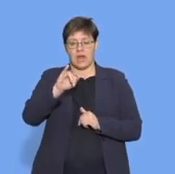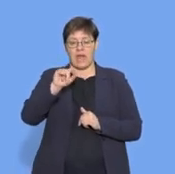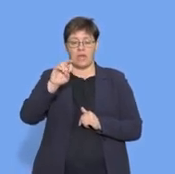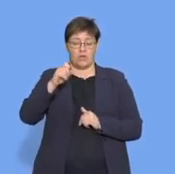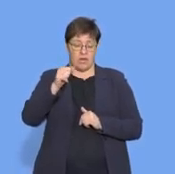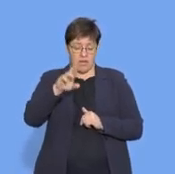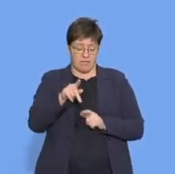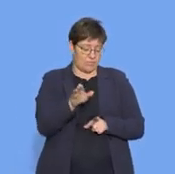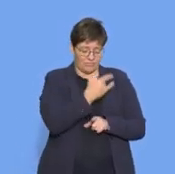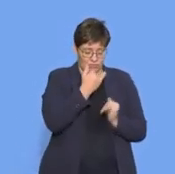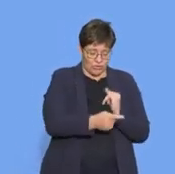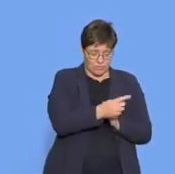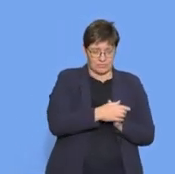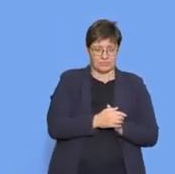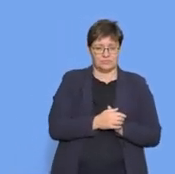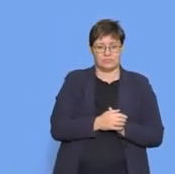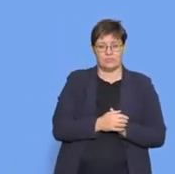pyramid,